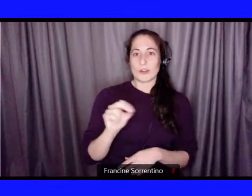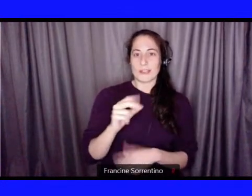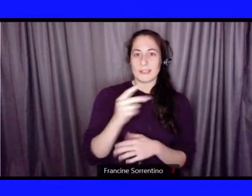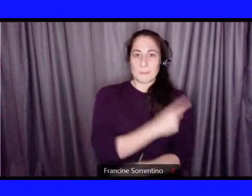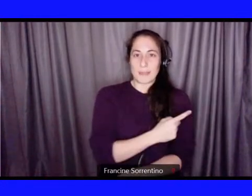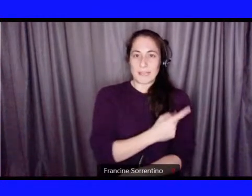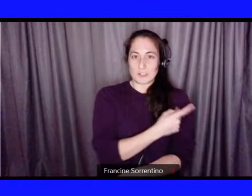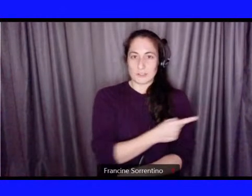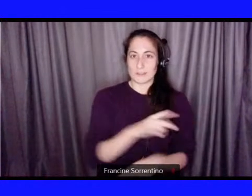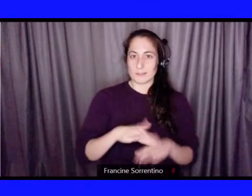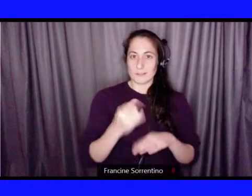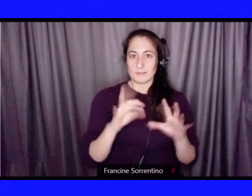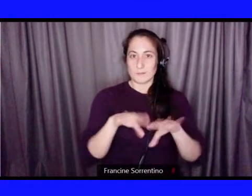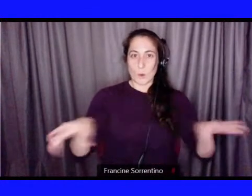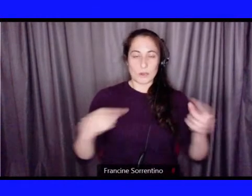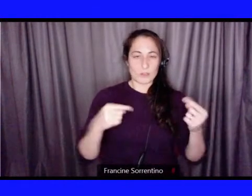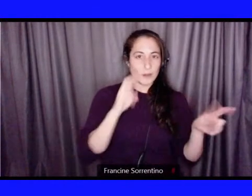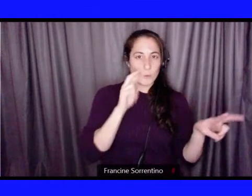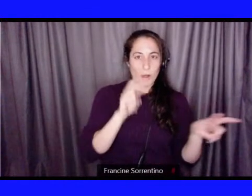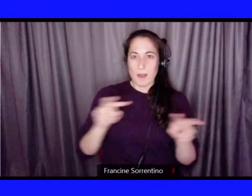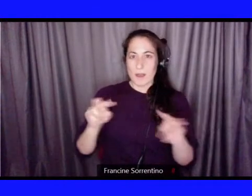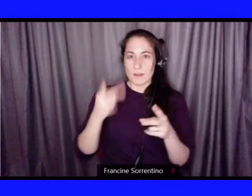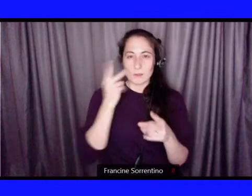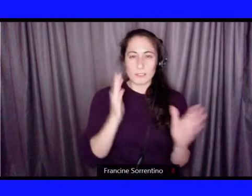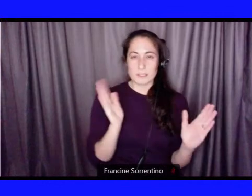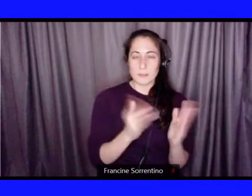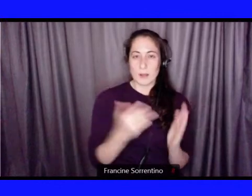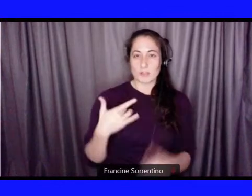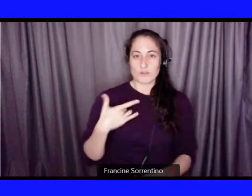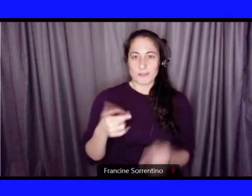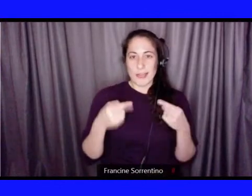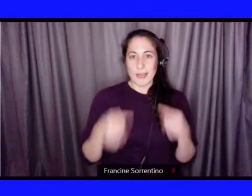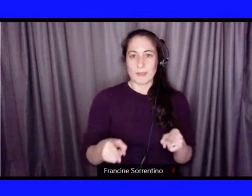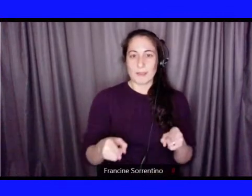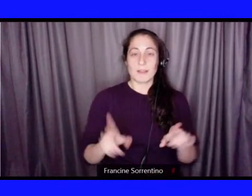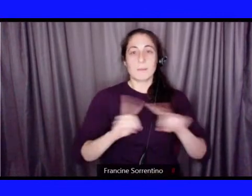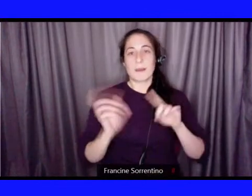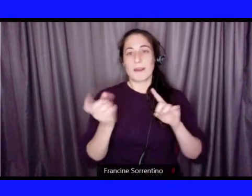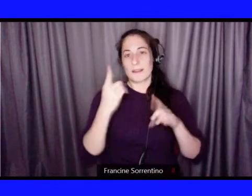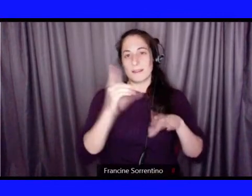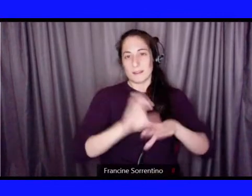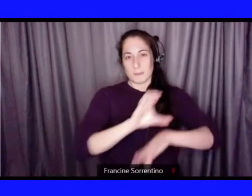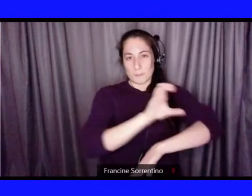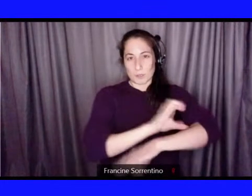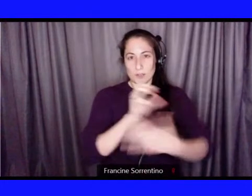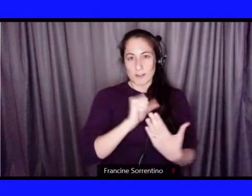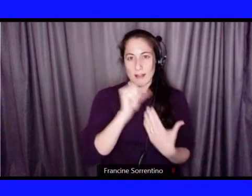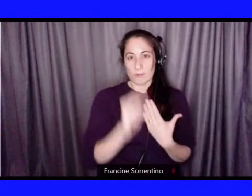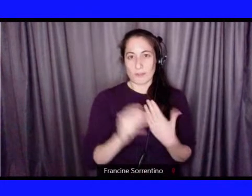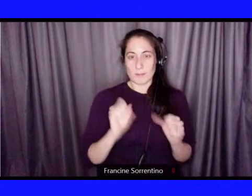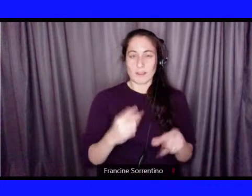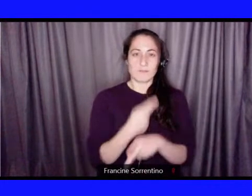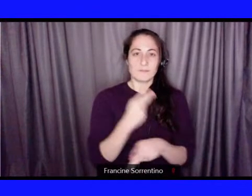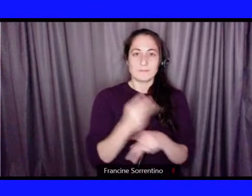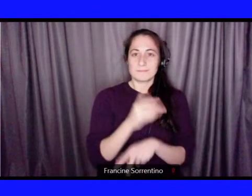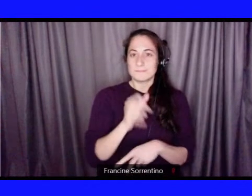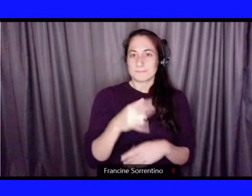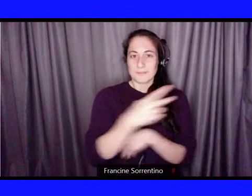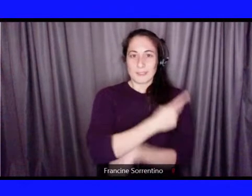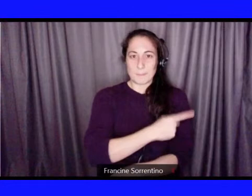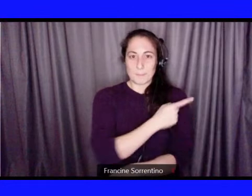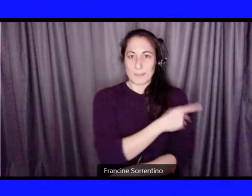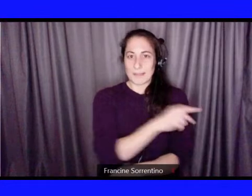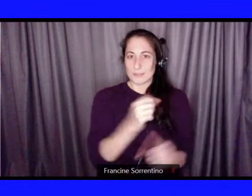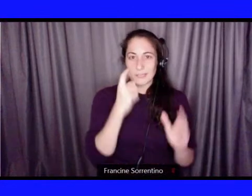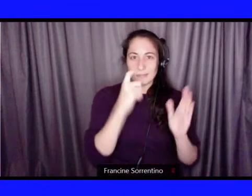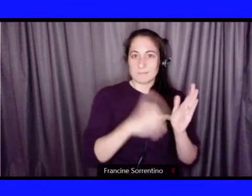to bedside to determine if the patient needs to go to the ICU, or how do we stop that trend from getting worse? And so,